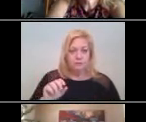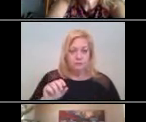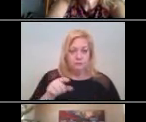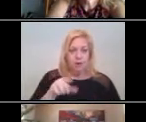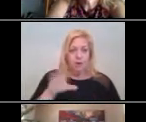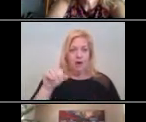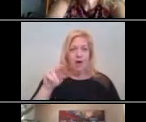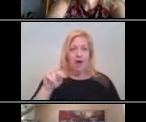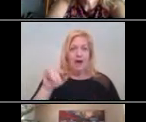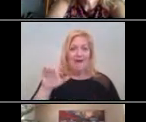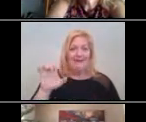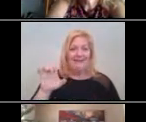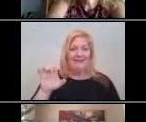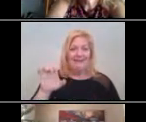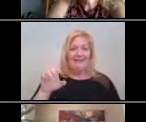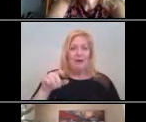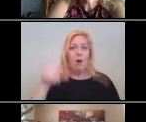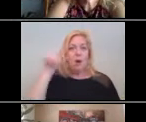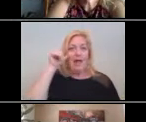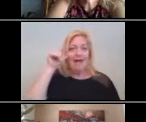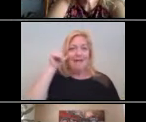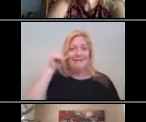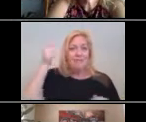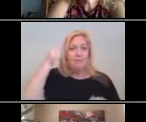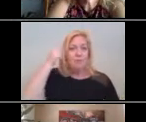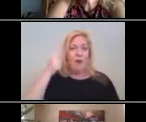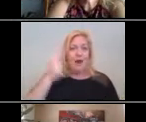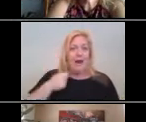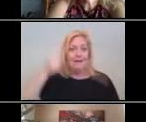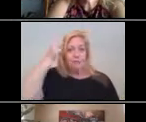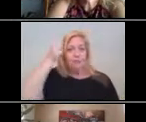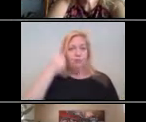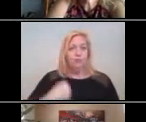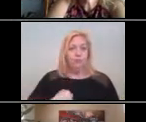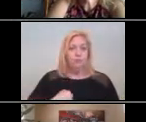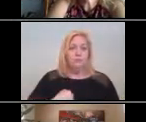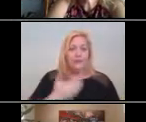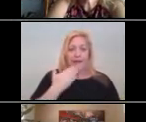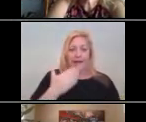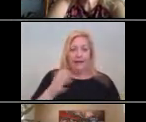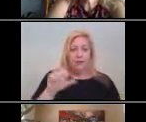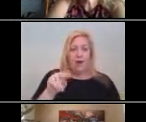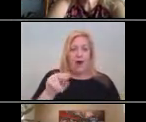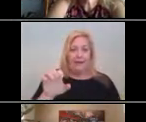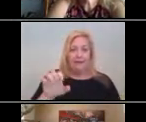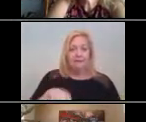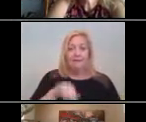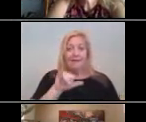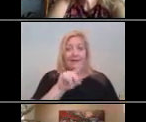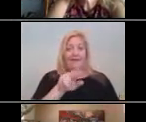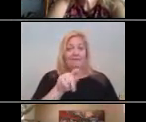Oh, sorry, I'm present. Thanks, Connie. Yvette Torres.